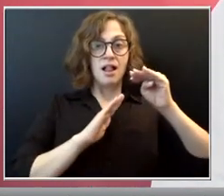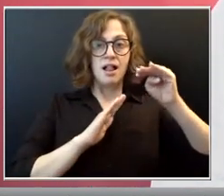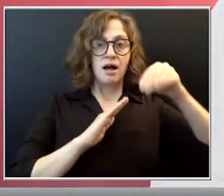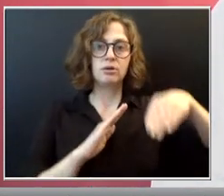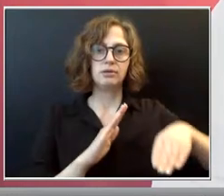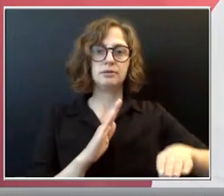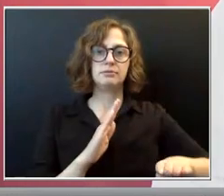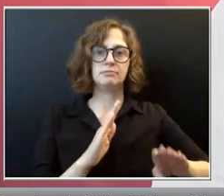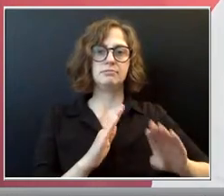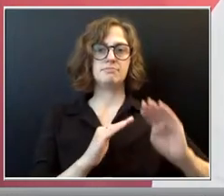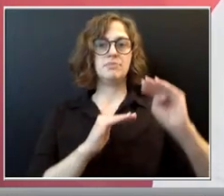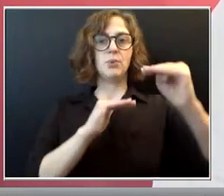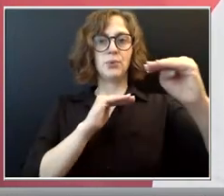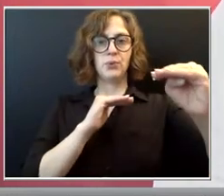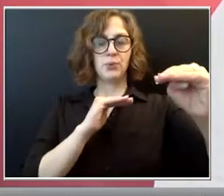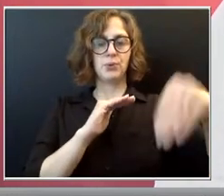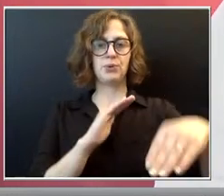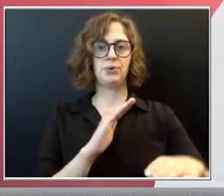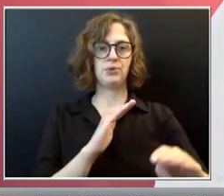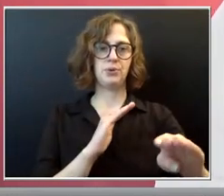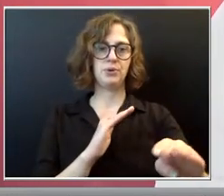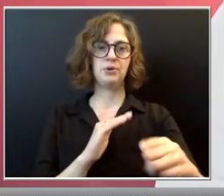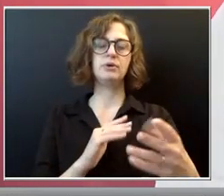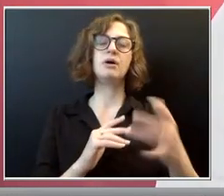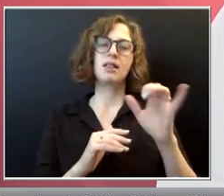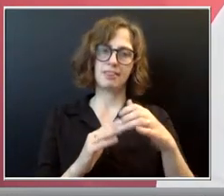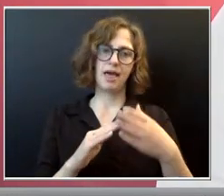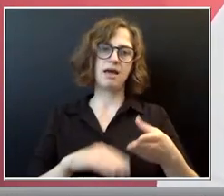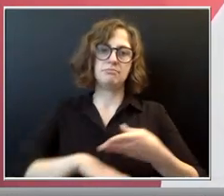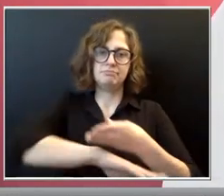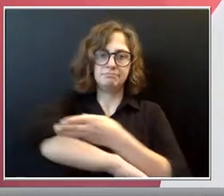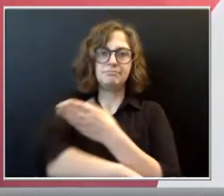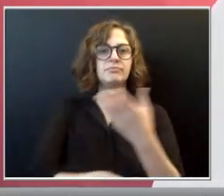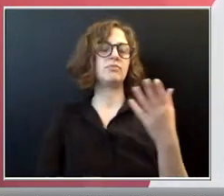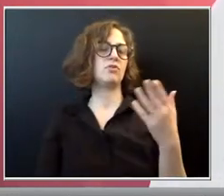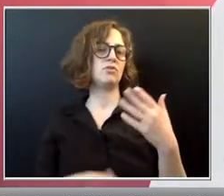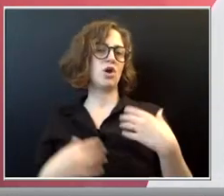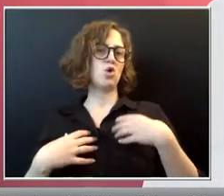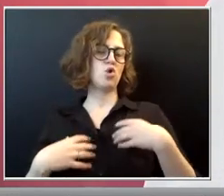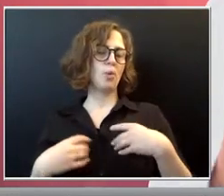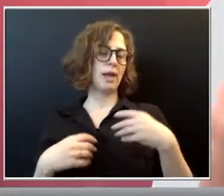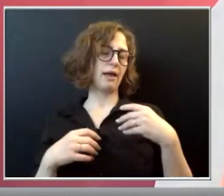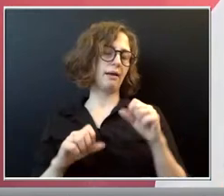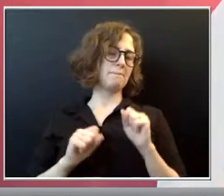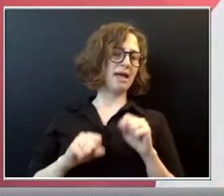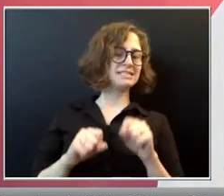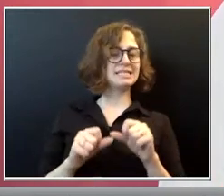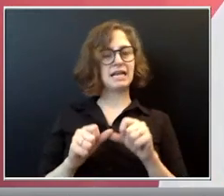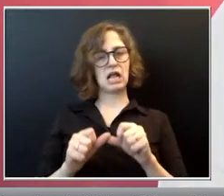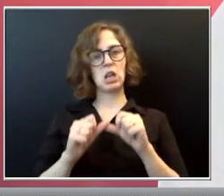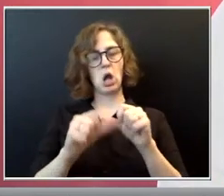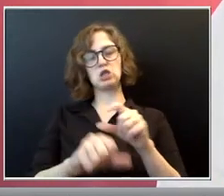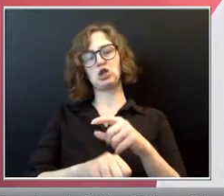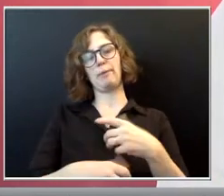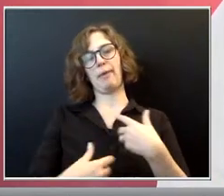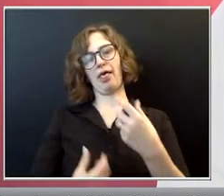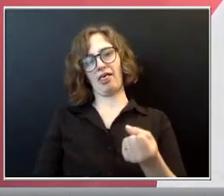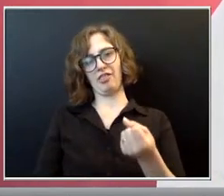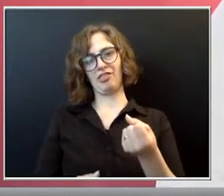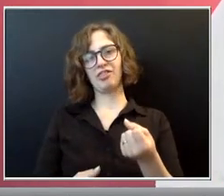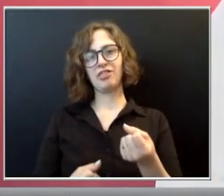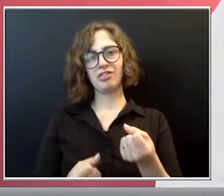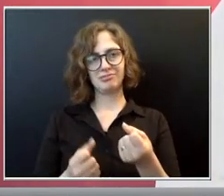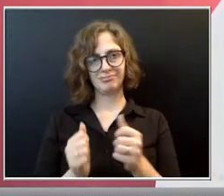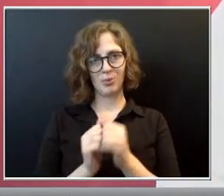efficient in terms of building aerobic capacity and long-term health doing these intervals, basically, where you're working harder and then you